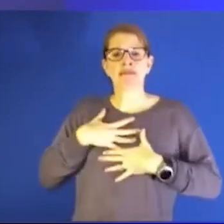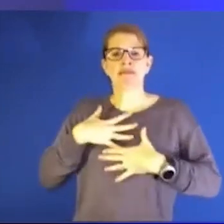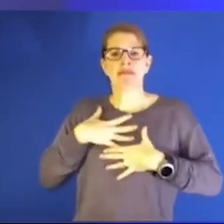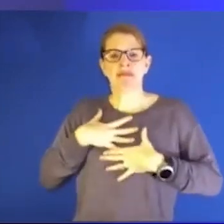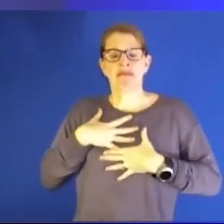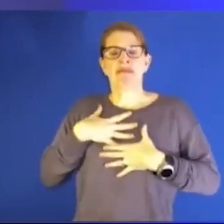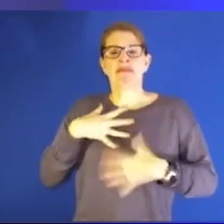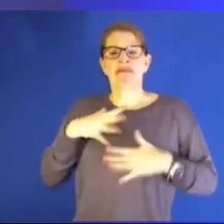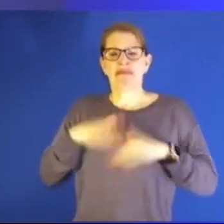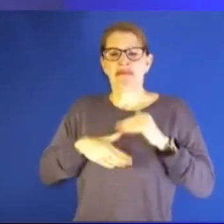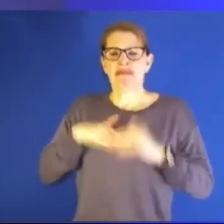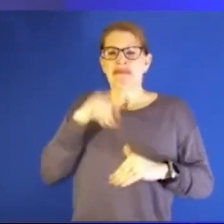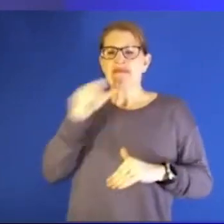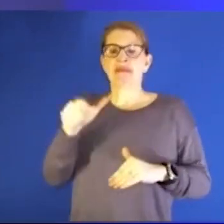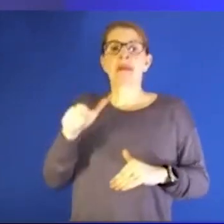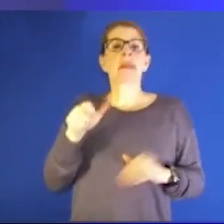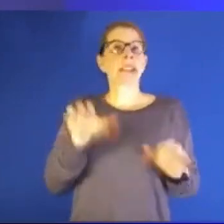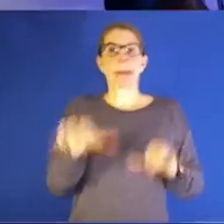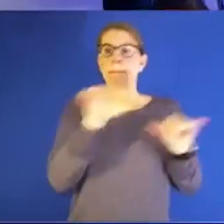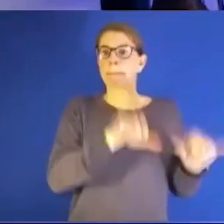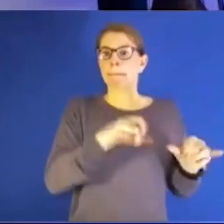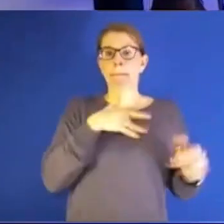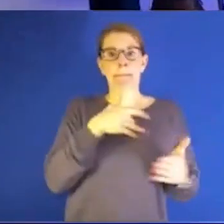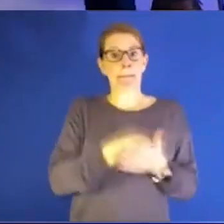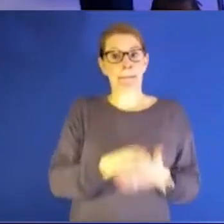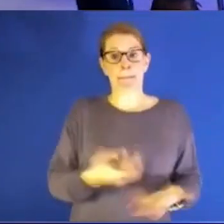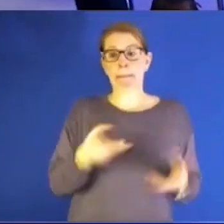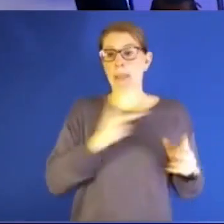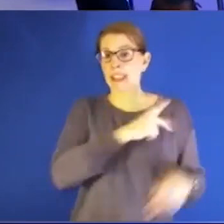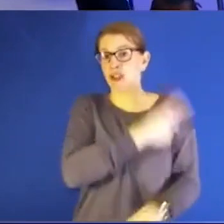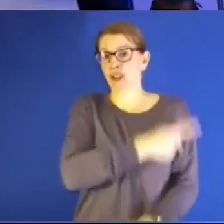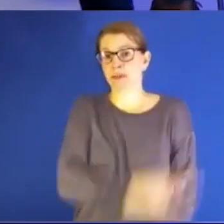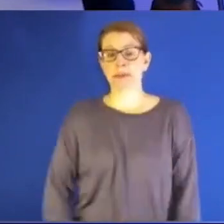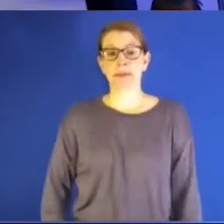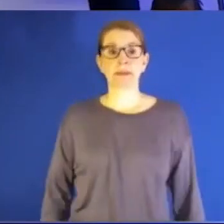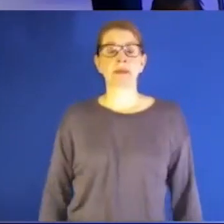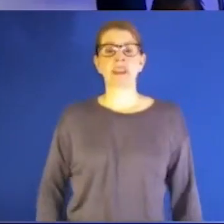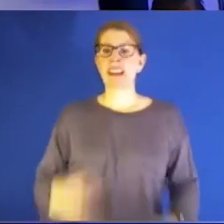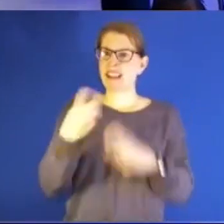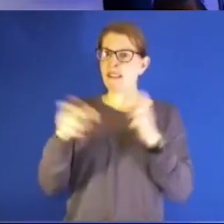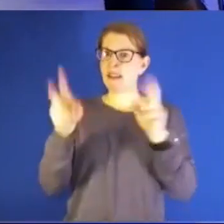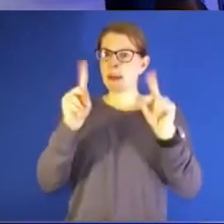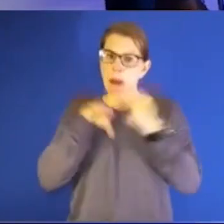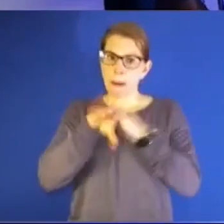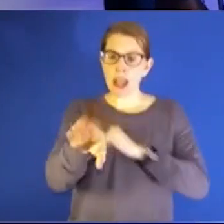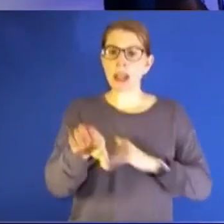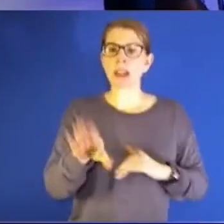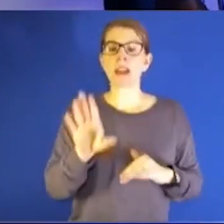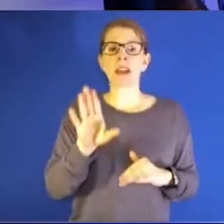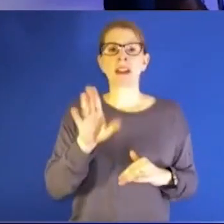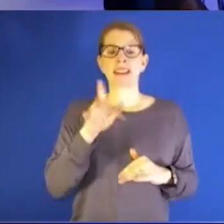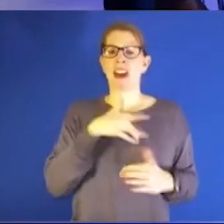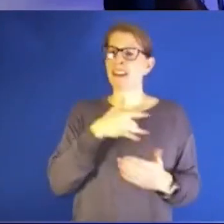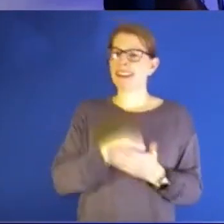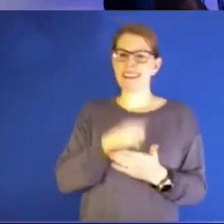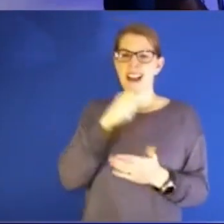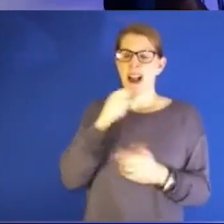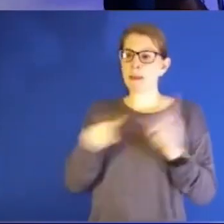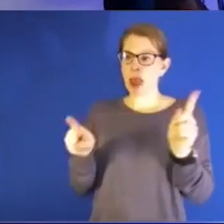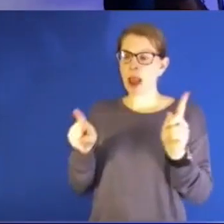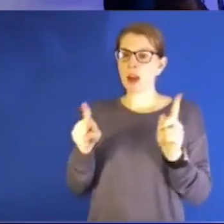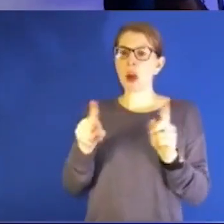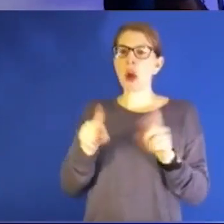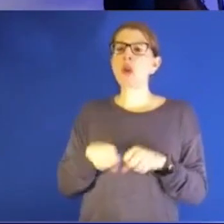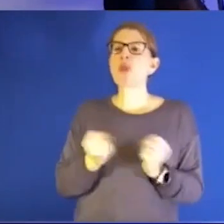attack, can be very similar. You know, it's got to be tough when these people come in and you say to them, well, you're not having a heart attack, but you have a broken heart.